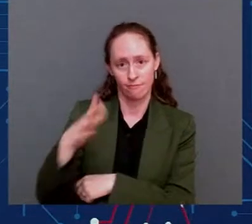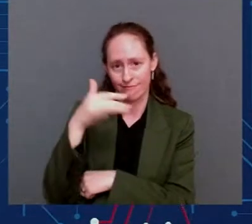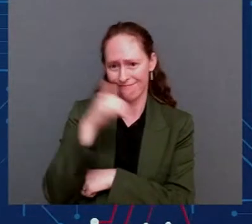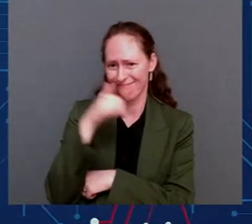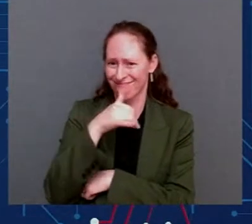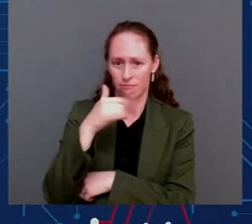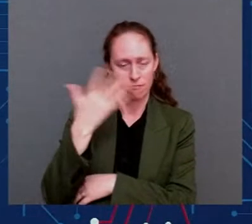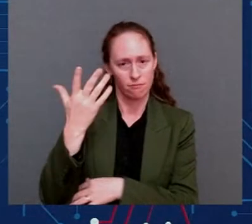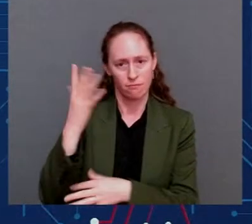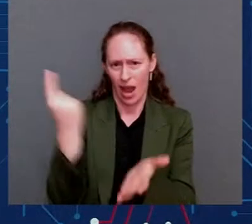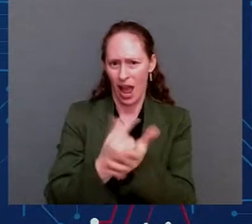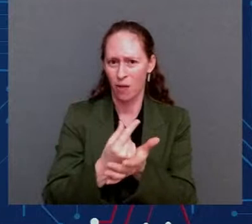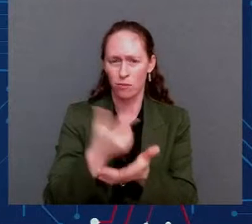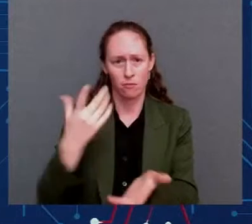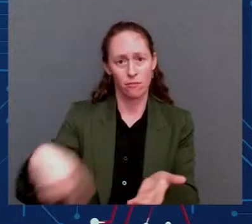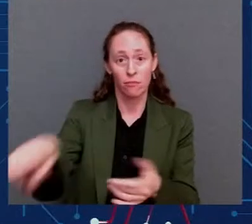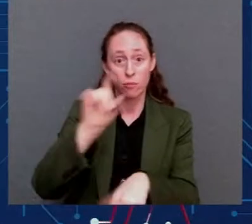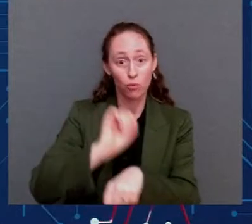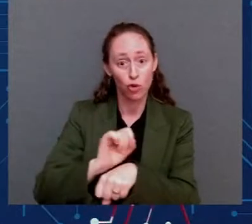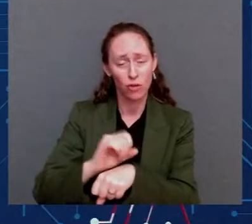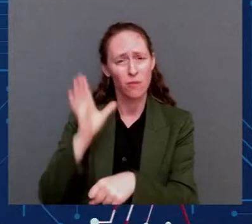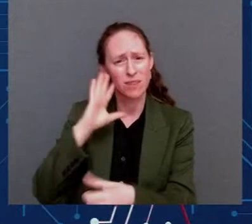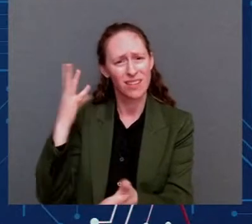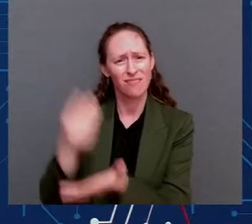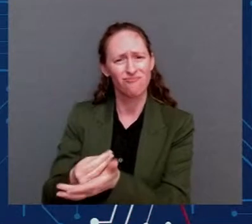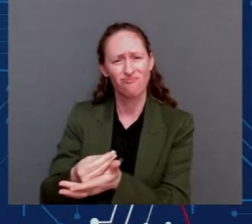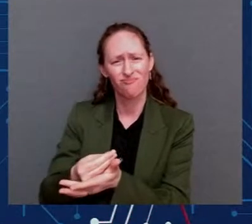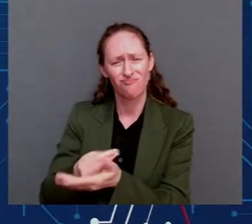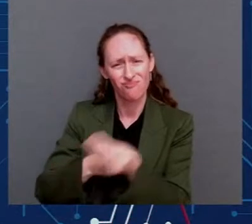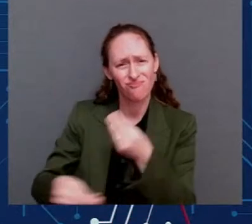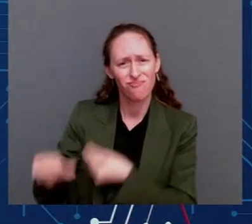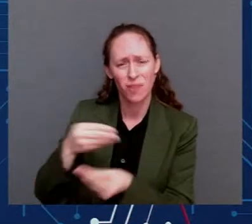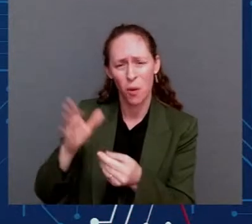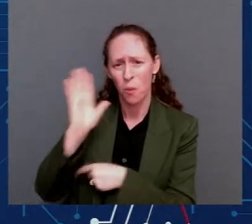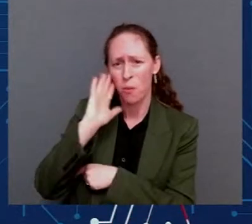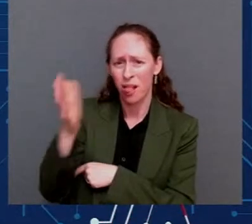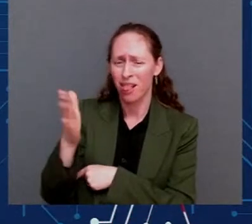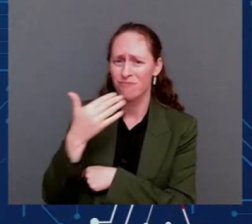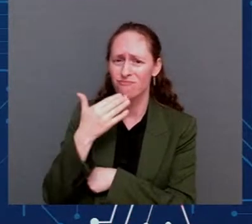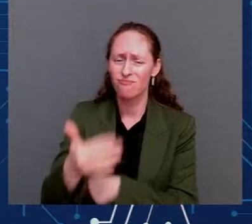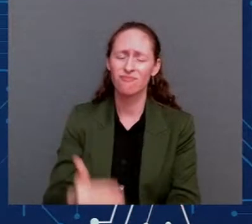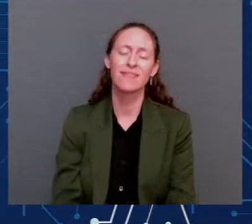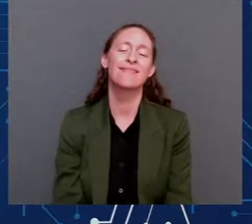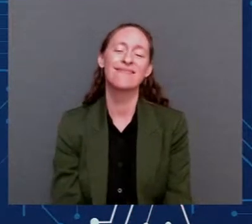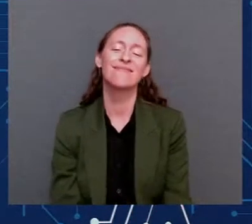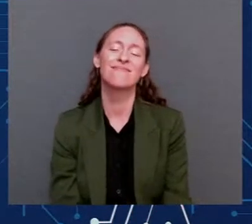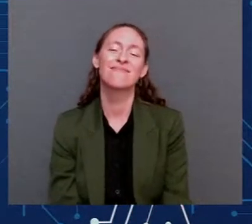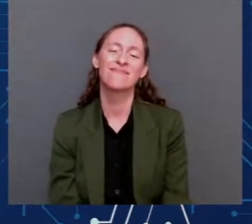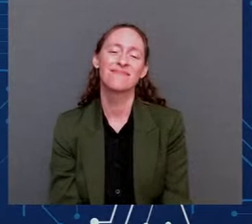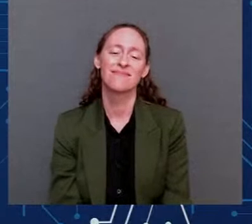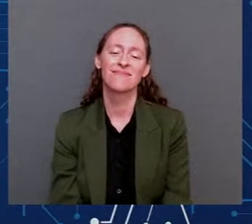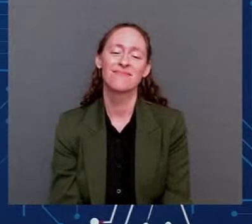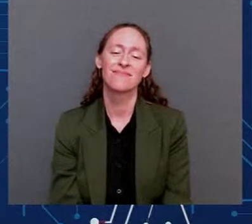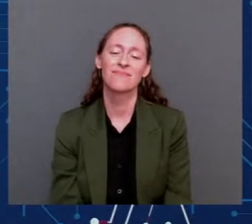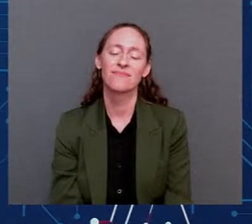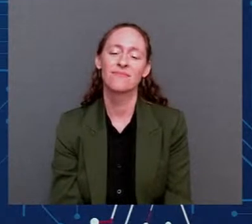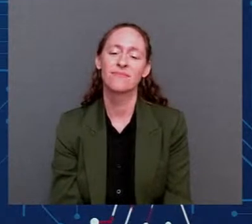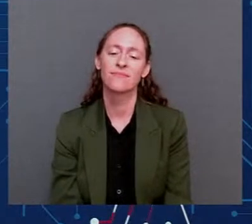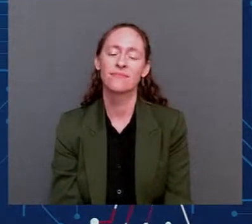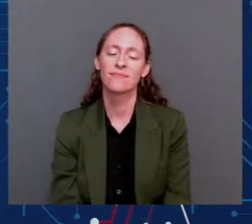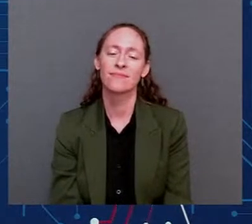mid-Michigan, and that's why I'm really pleased that I was able to help the House pass, and we were joined by our senators in passing the CHIPS and Science